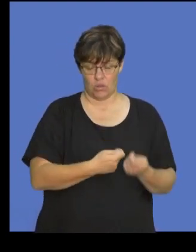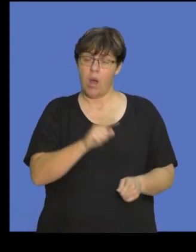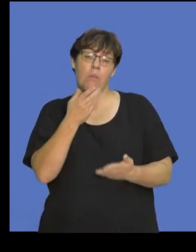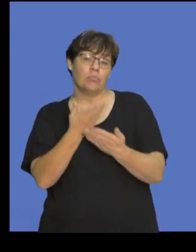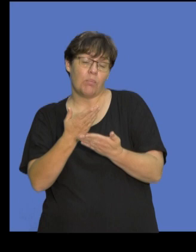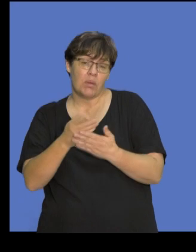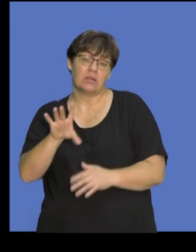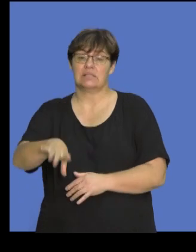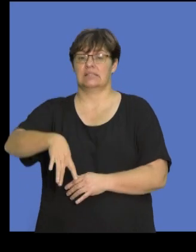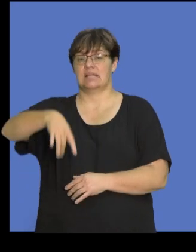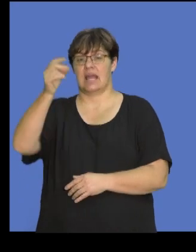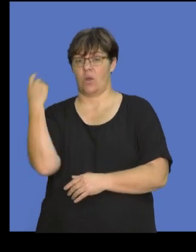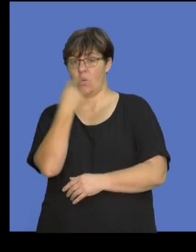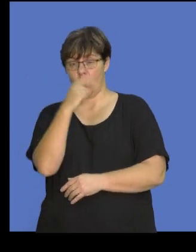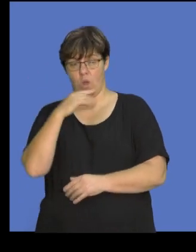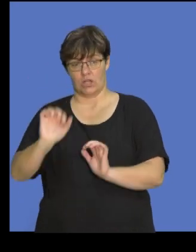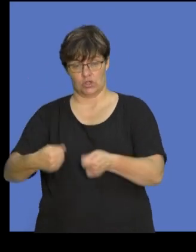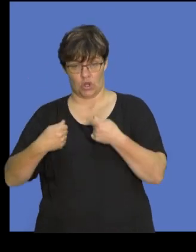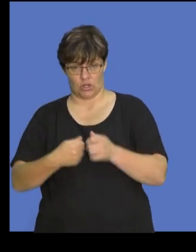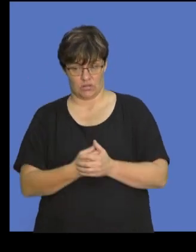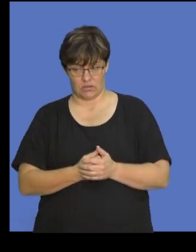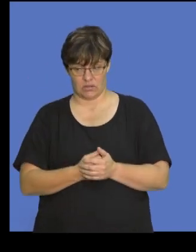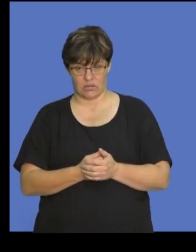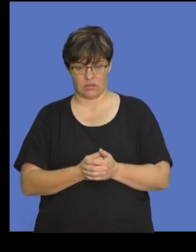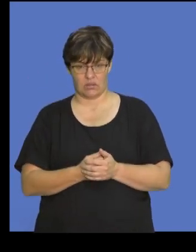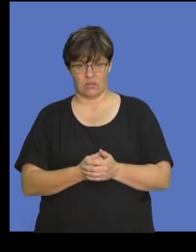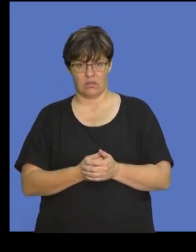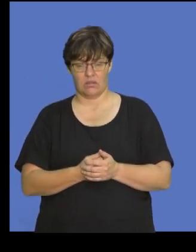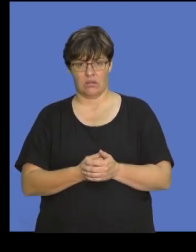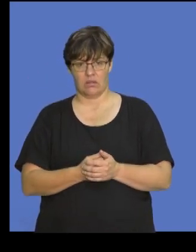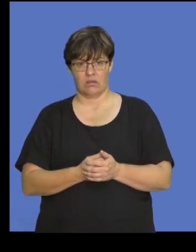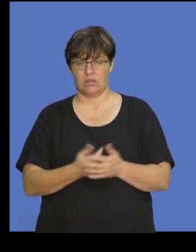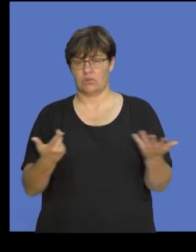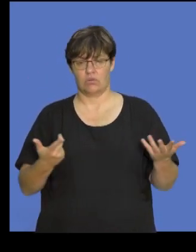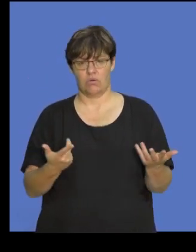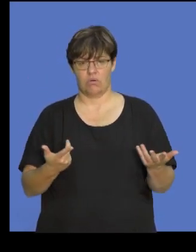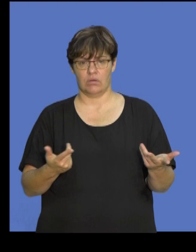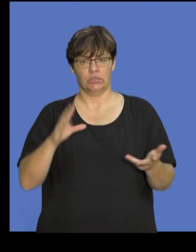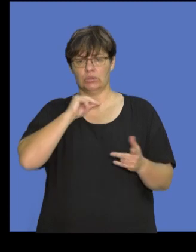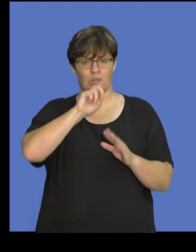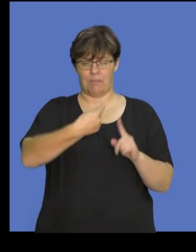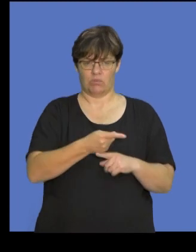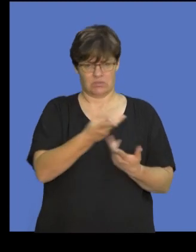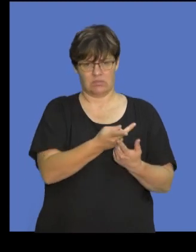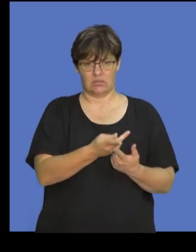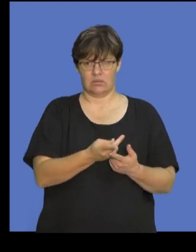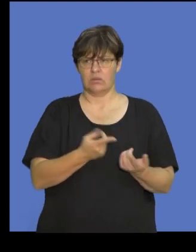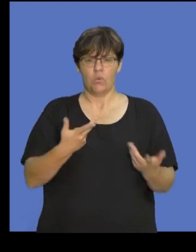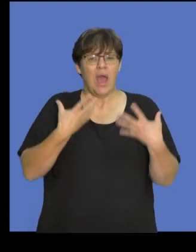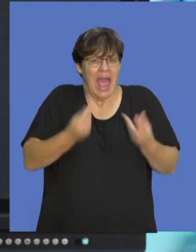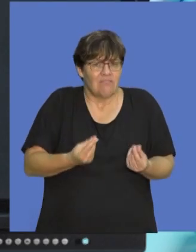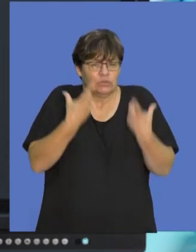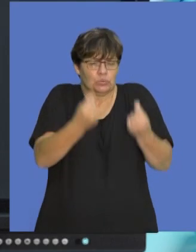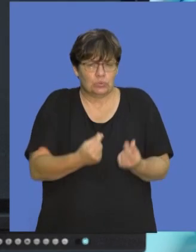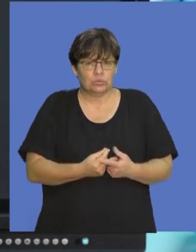a black sock? What's the probability of selecting a white sock? Well, you know what? We don't just talk